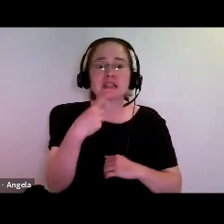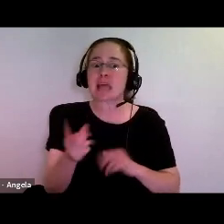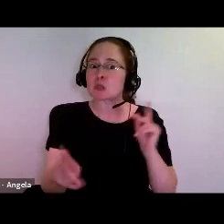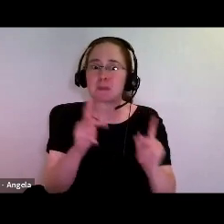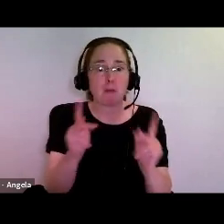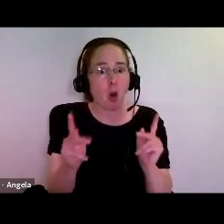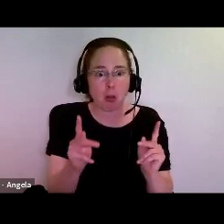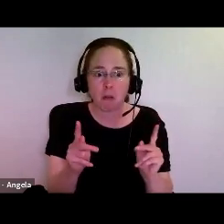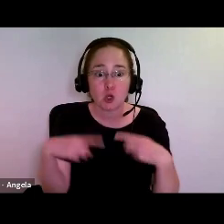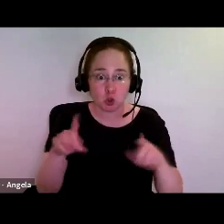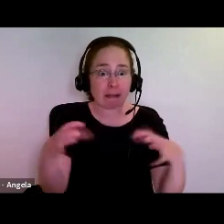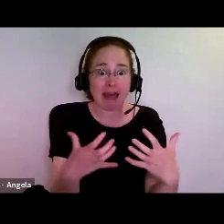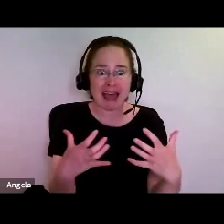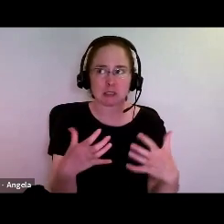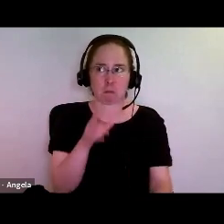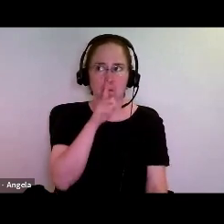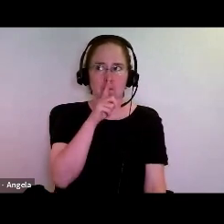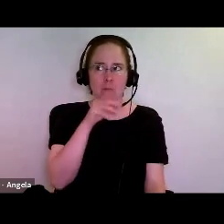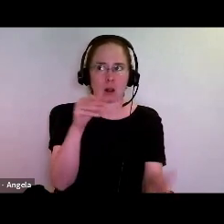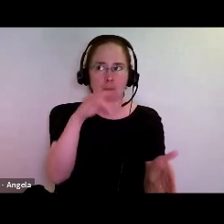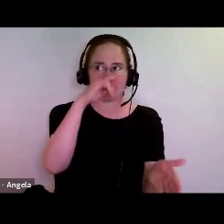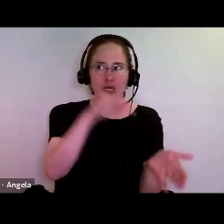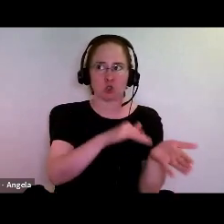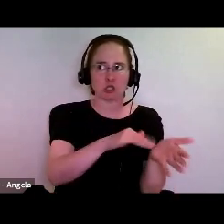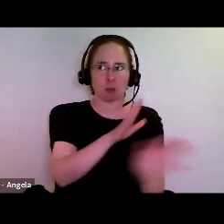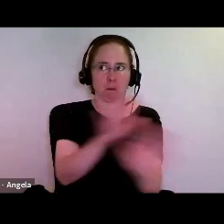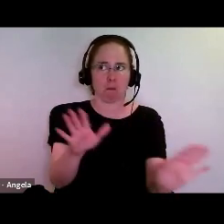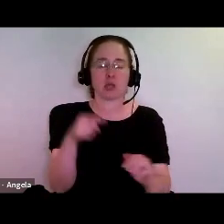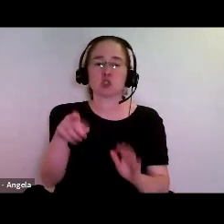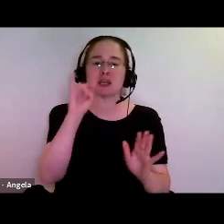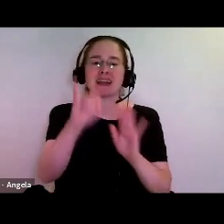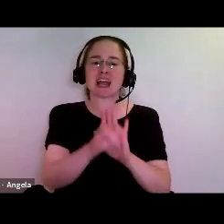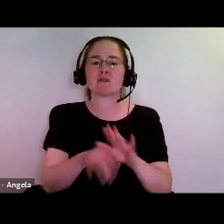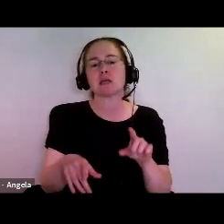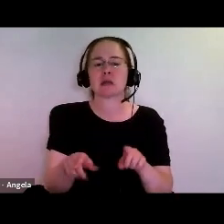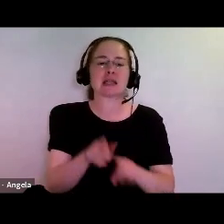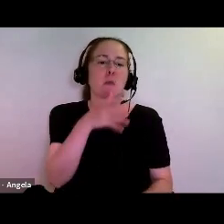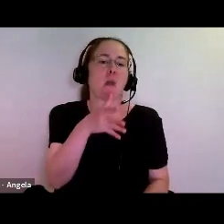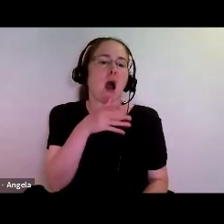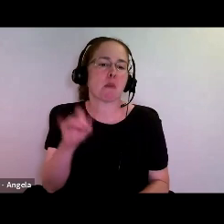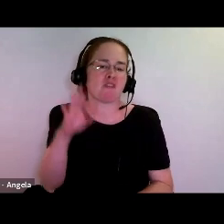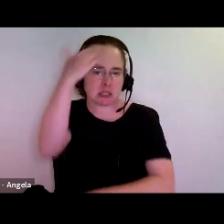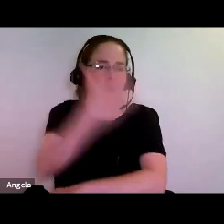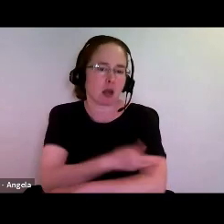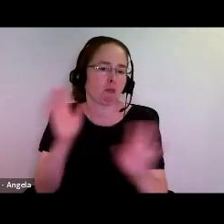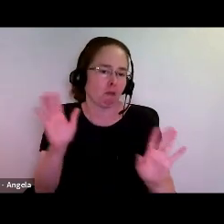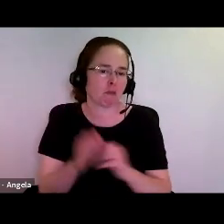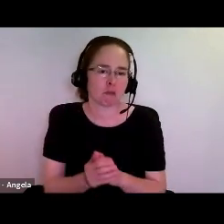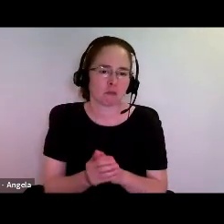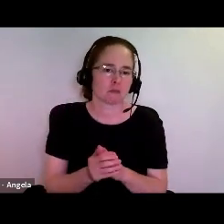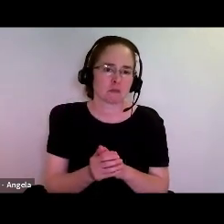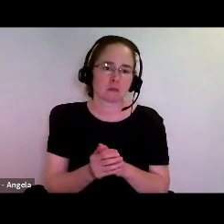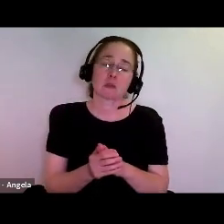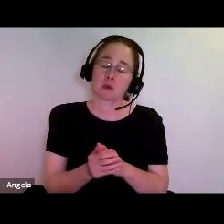she's teaching the class that she's a pediatrician. She identifies as the mom of her son. So